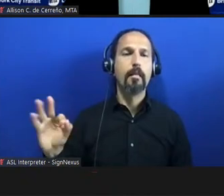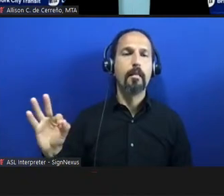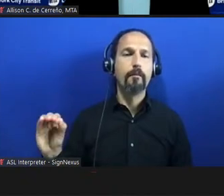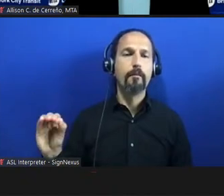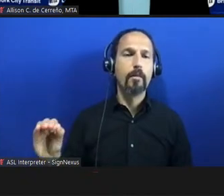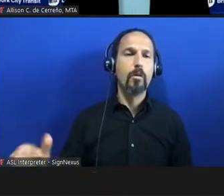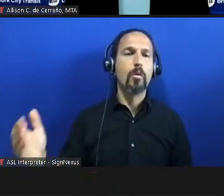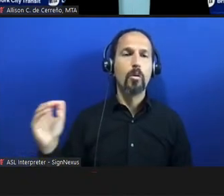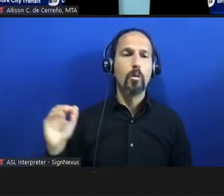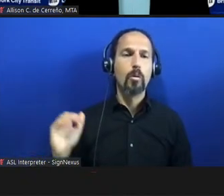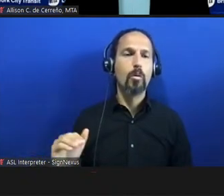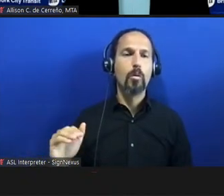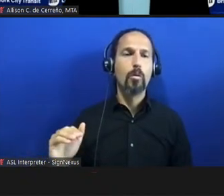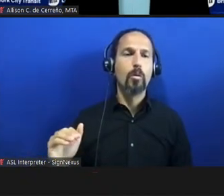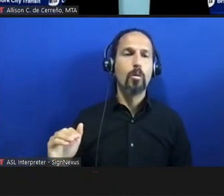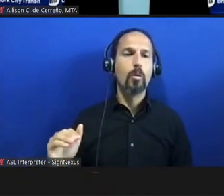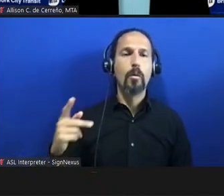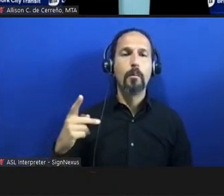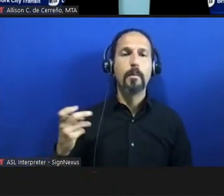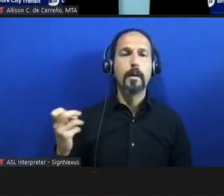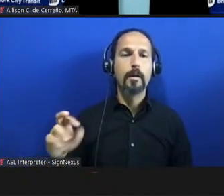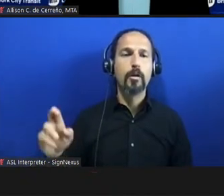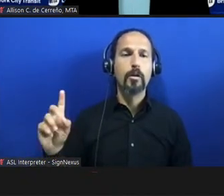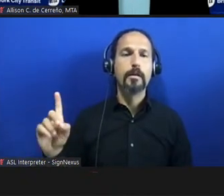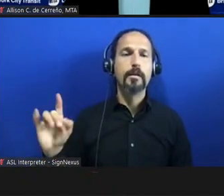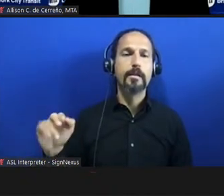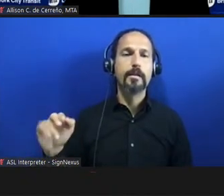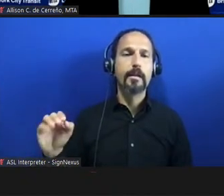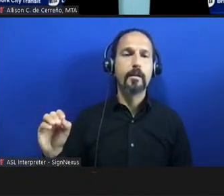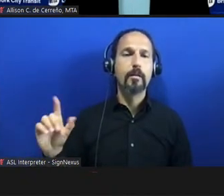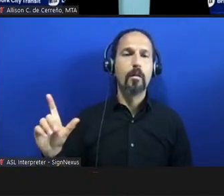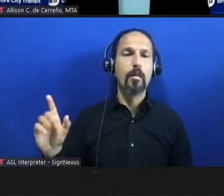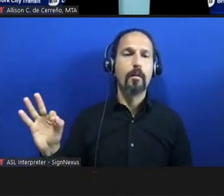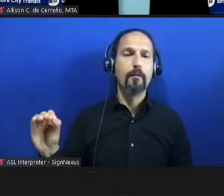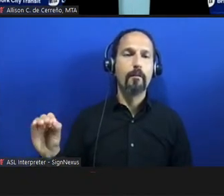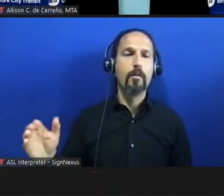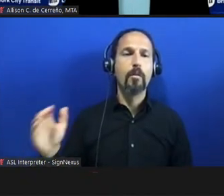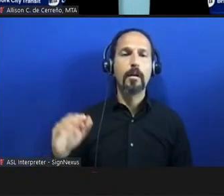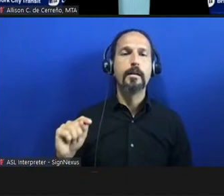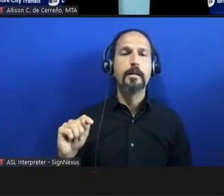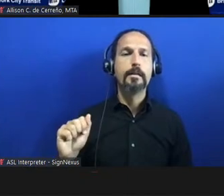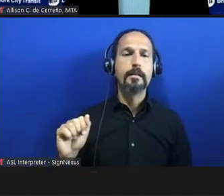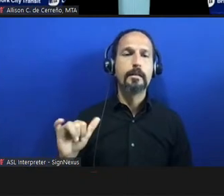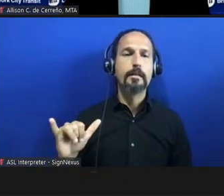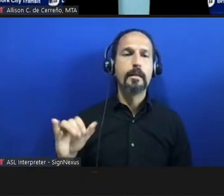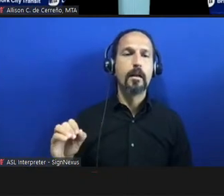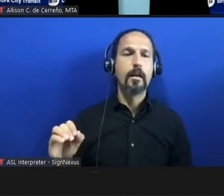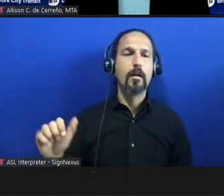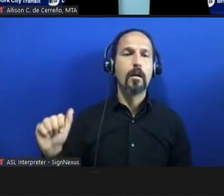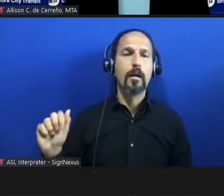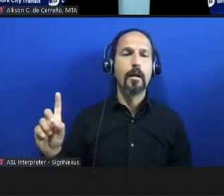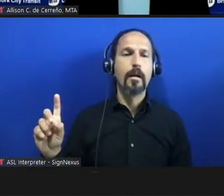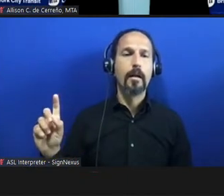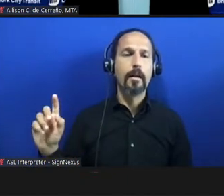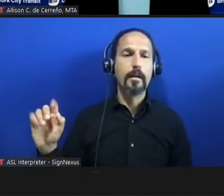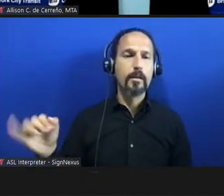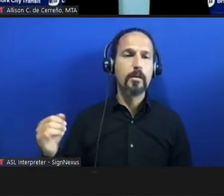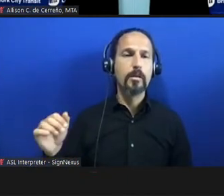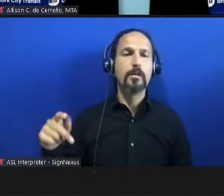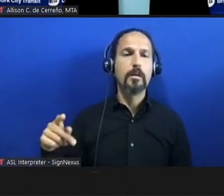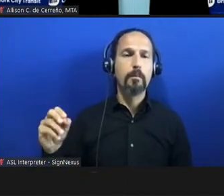our next speaker is Peter dinolfo followed by Teo ejapan yamoa